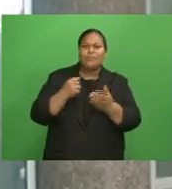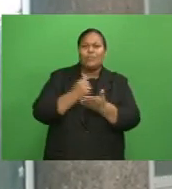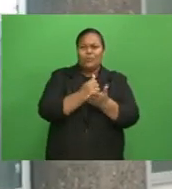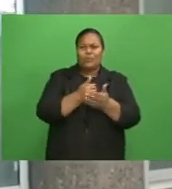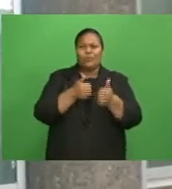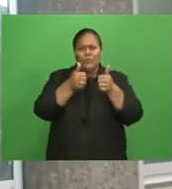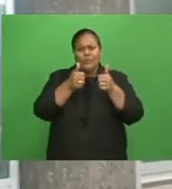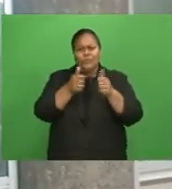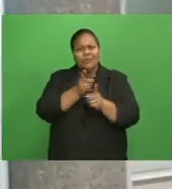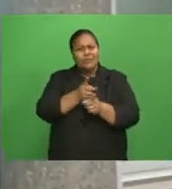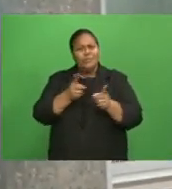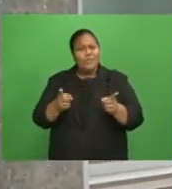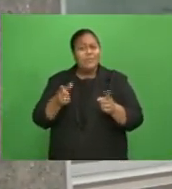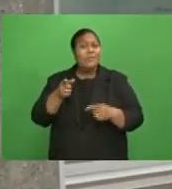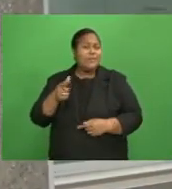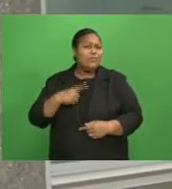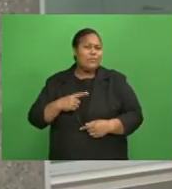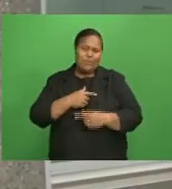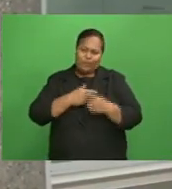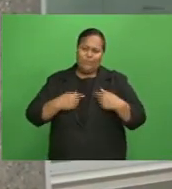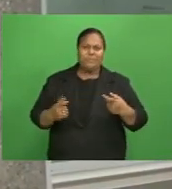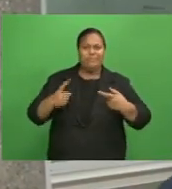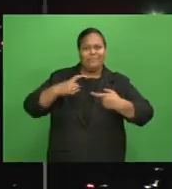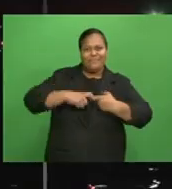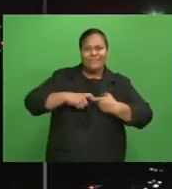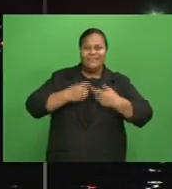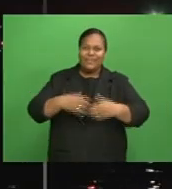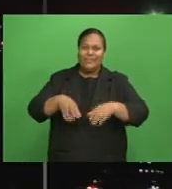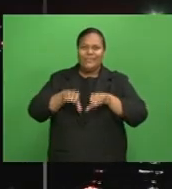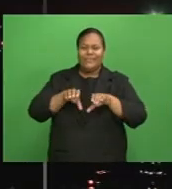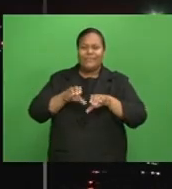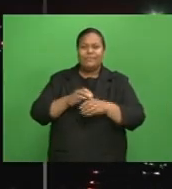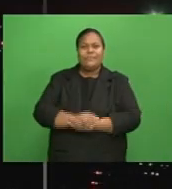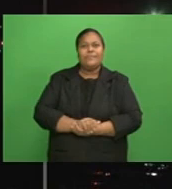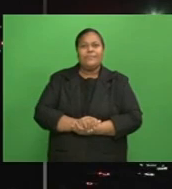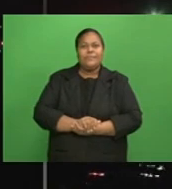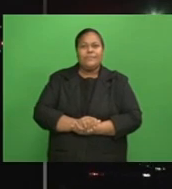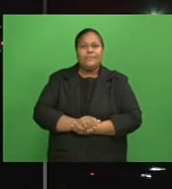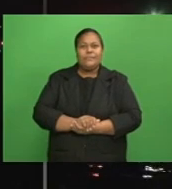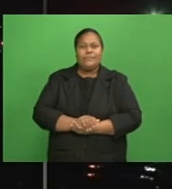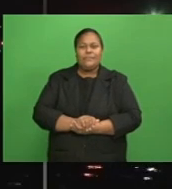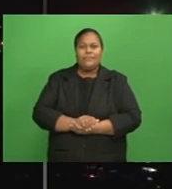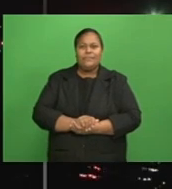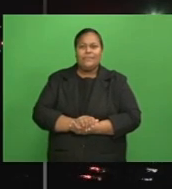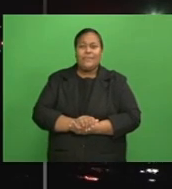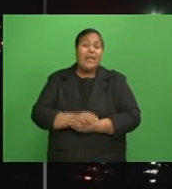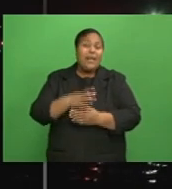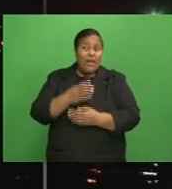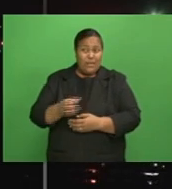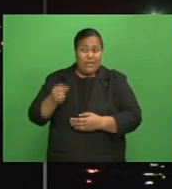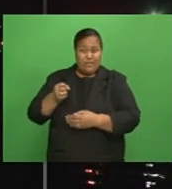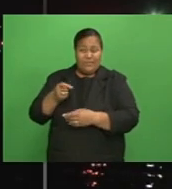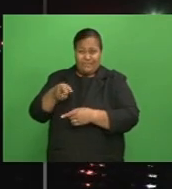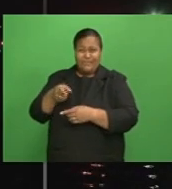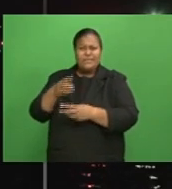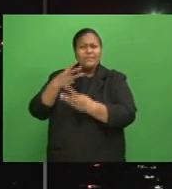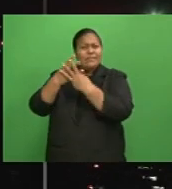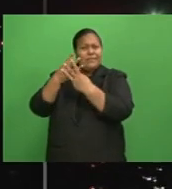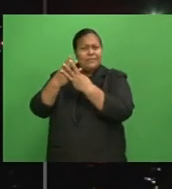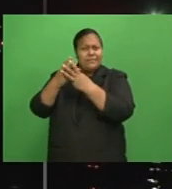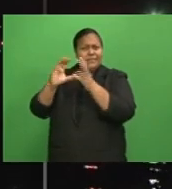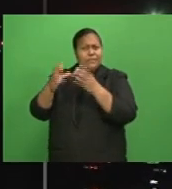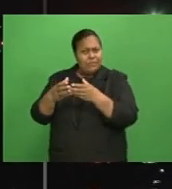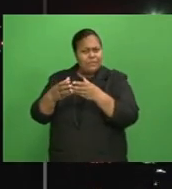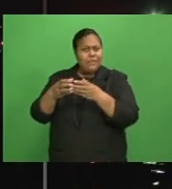why we are part of the council decision. The suspended Social Democratic Liberal Party is expected to advertise